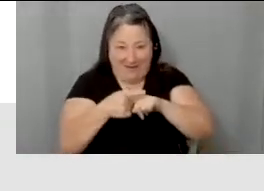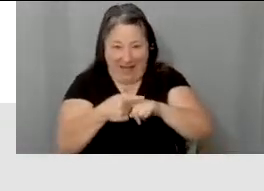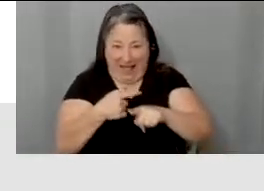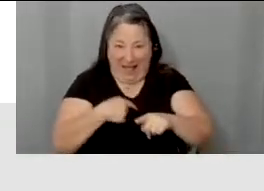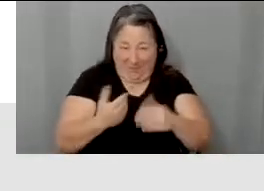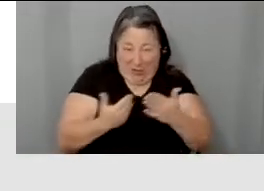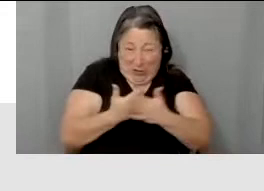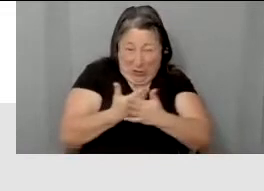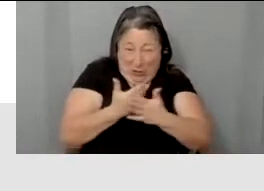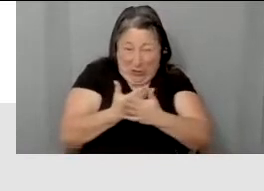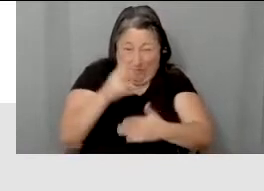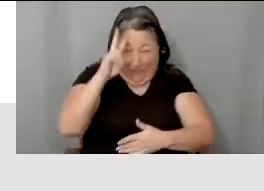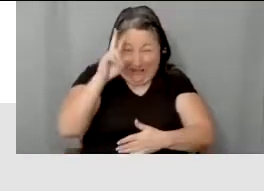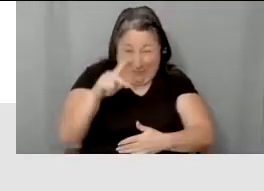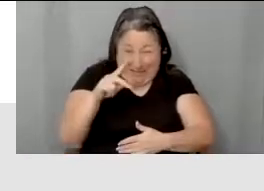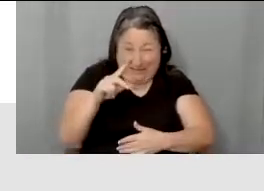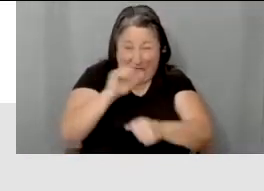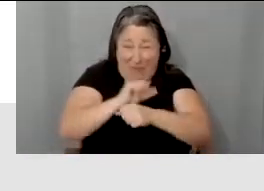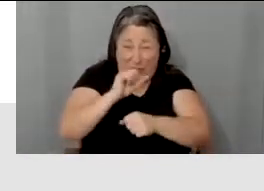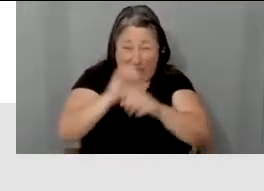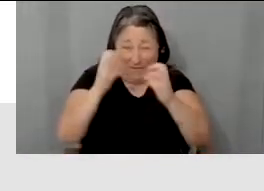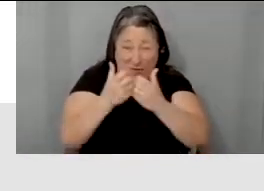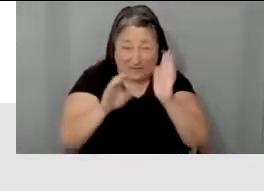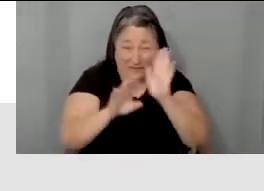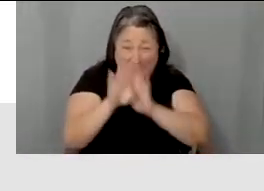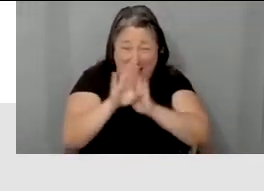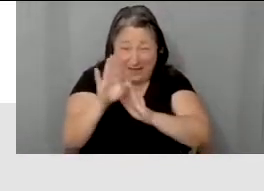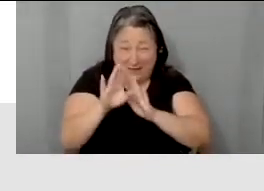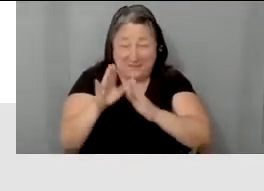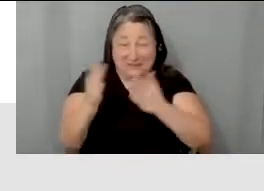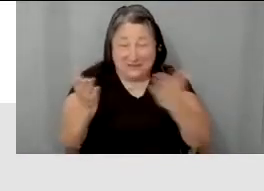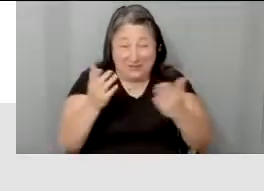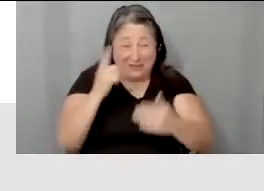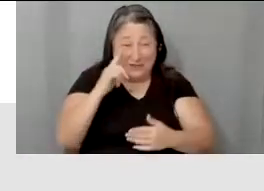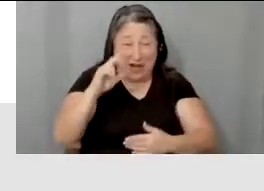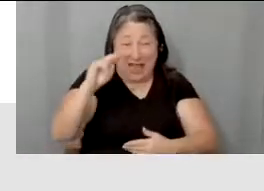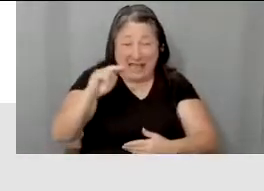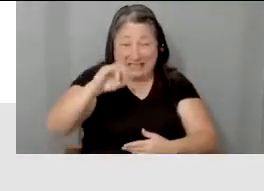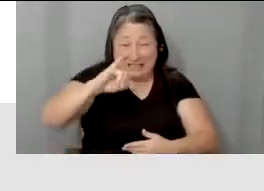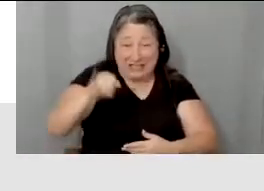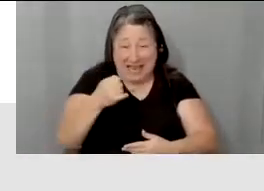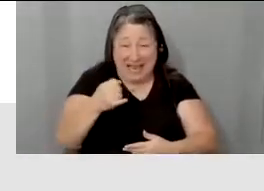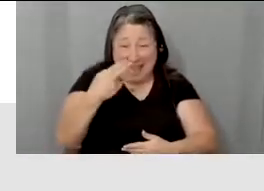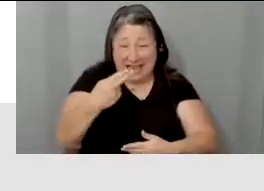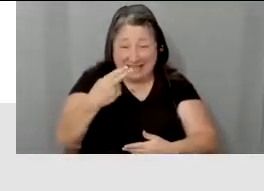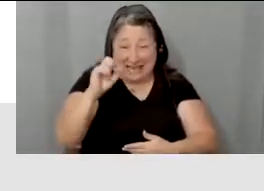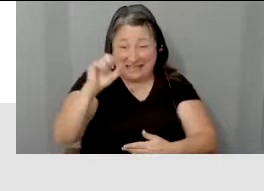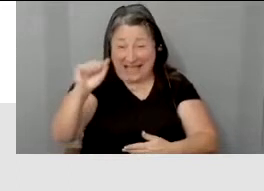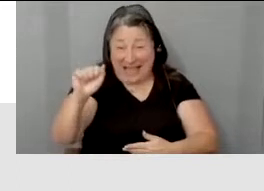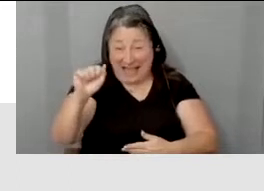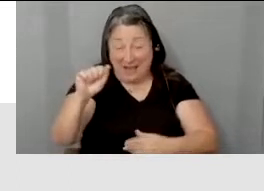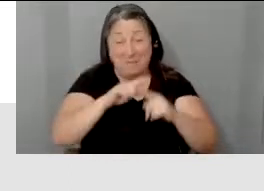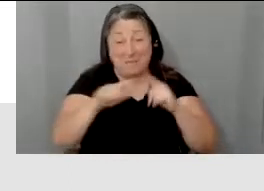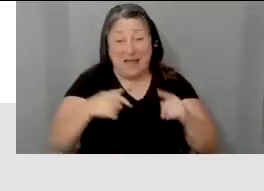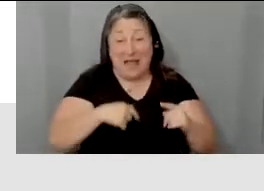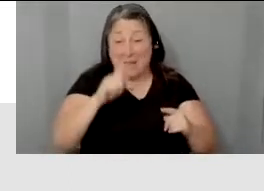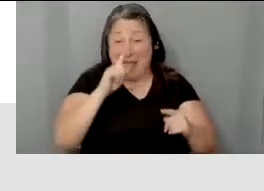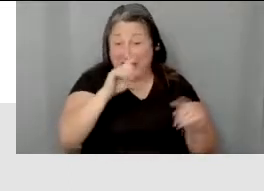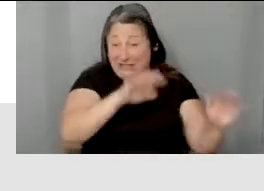incoming Vice President of Workforce Development Services for NJHSA, and I am actually leaving